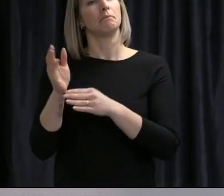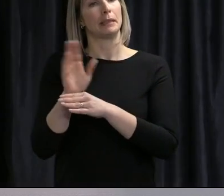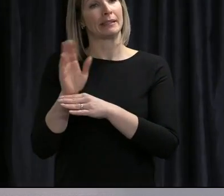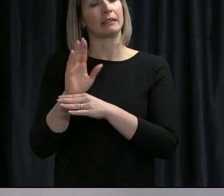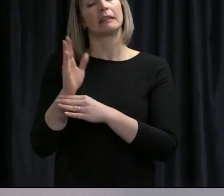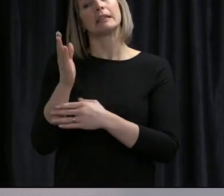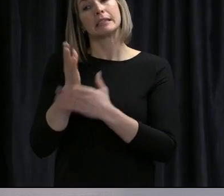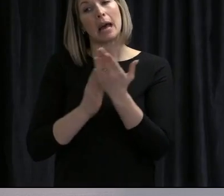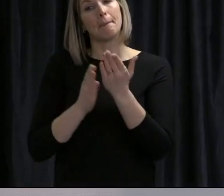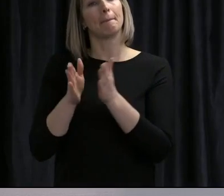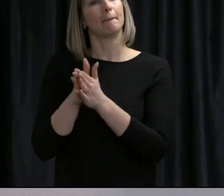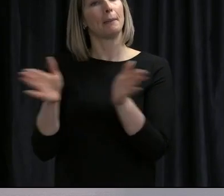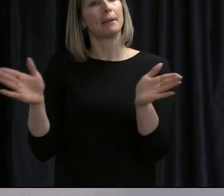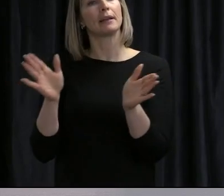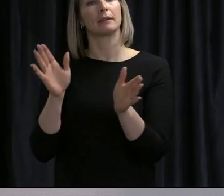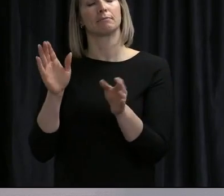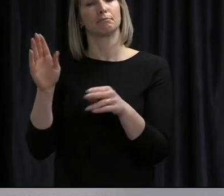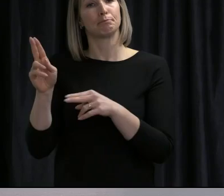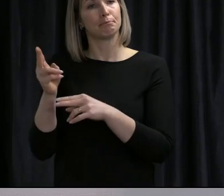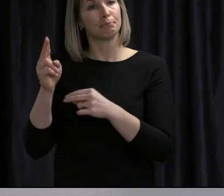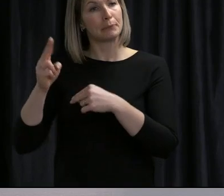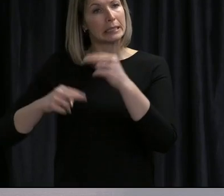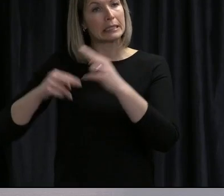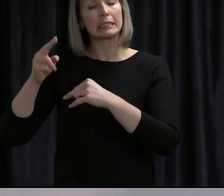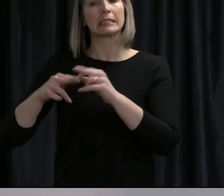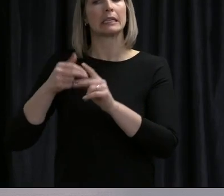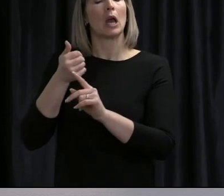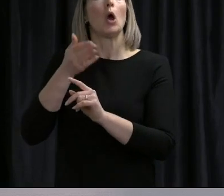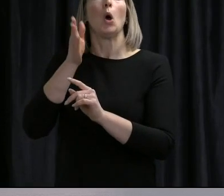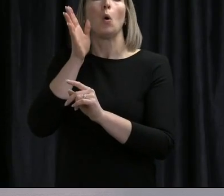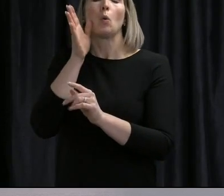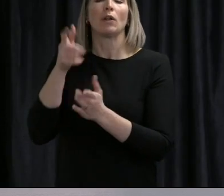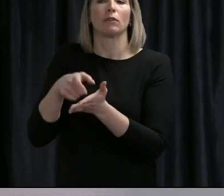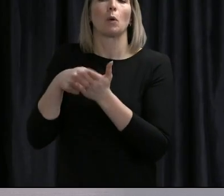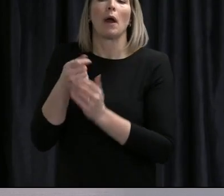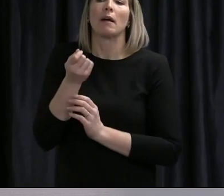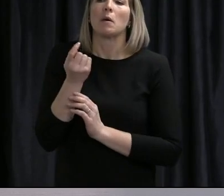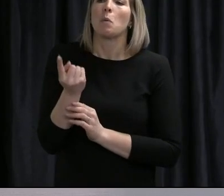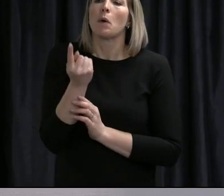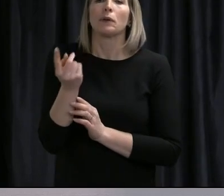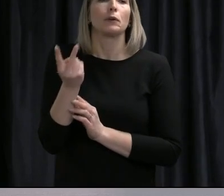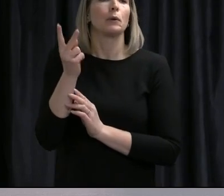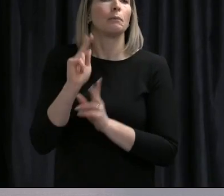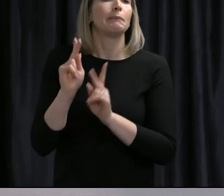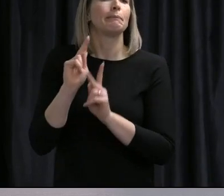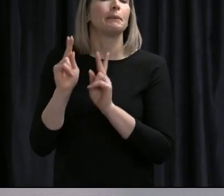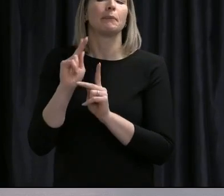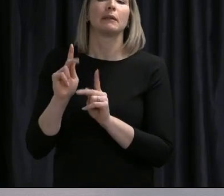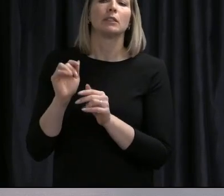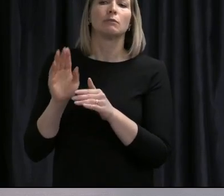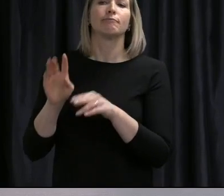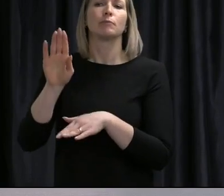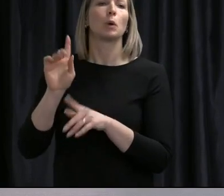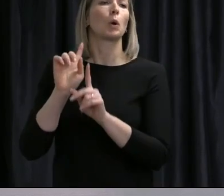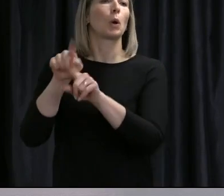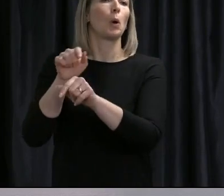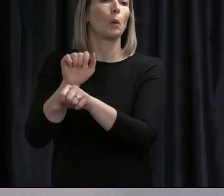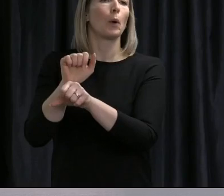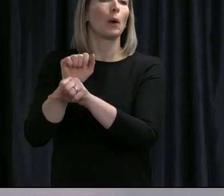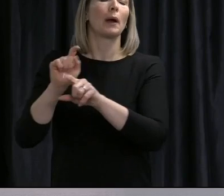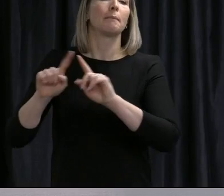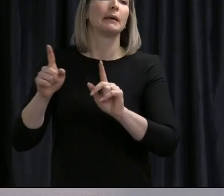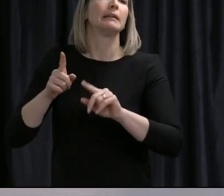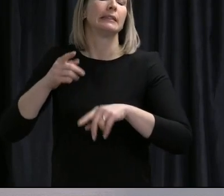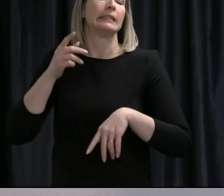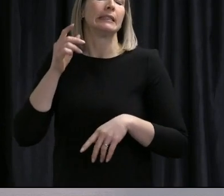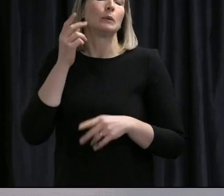workers, like our public, people that work in healthcare, these are essential services that they must be ready to provide those services to